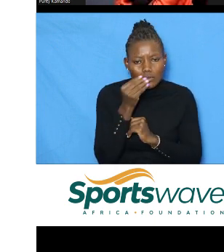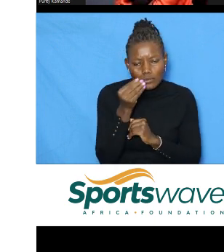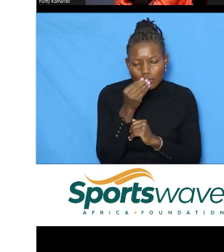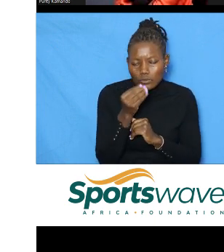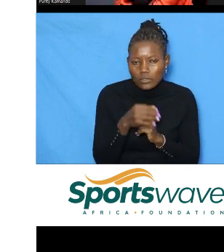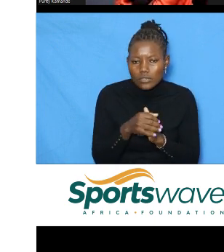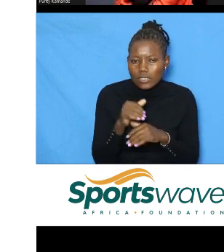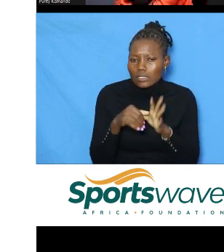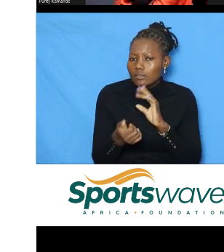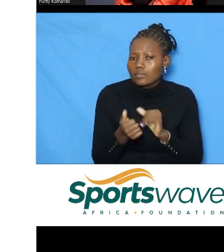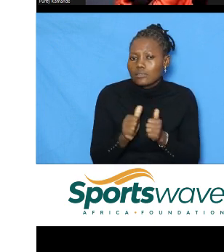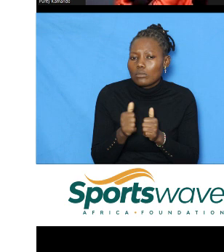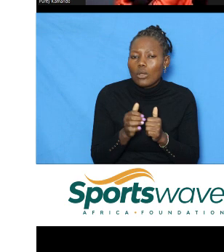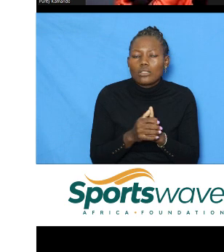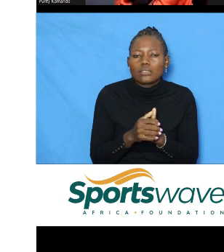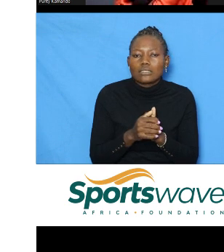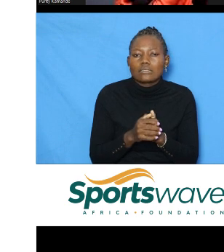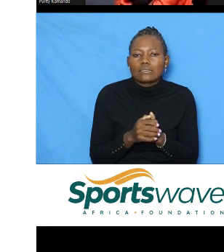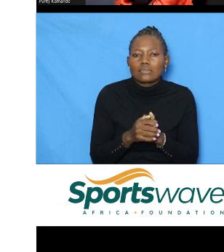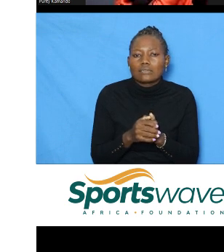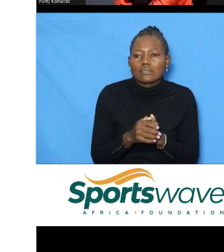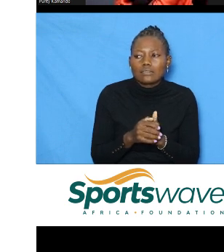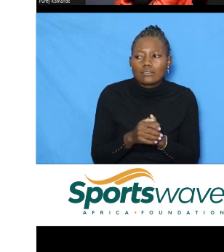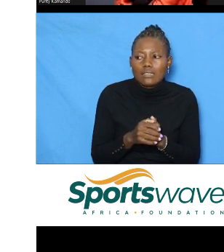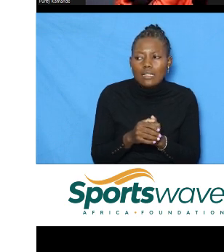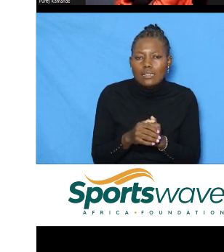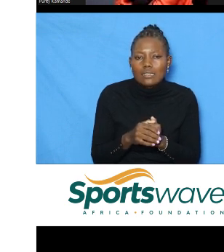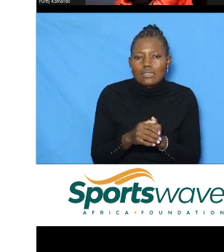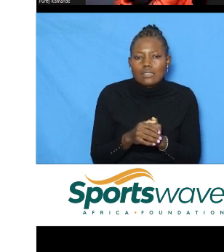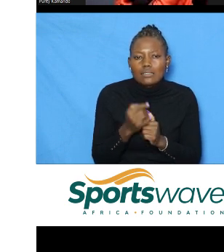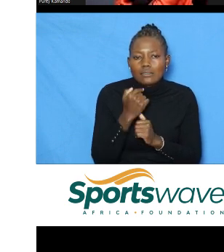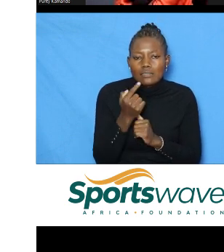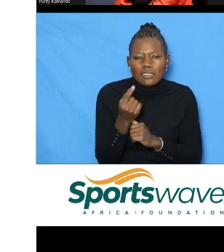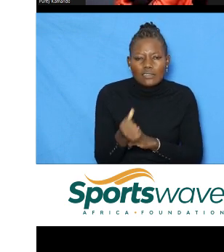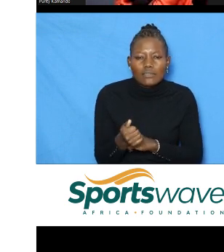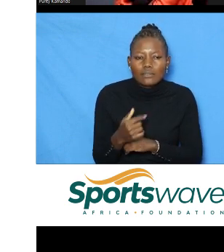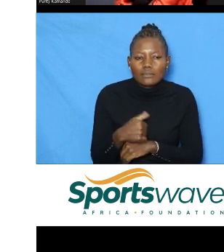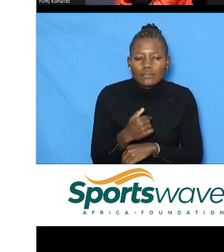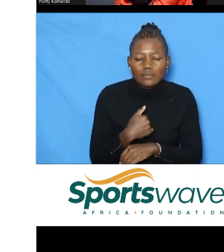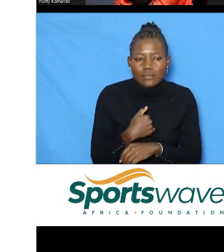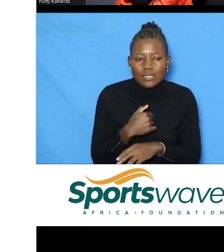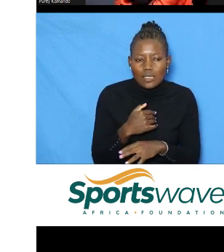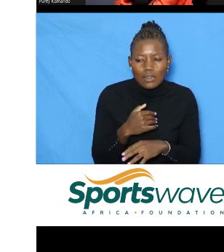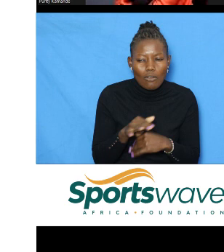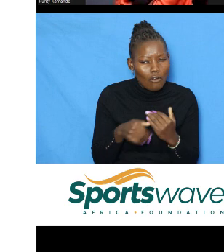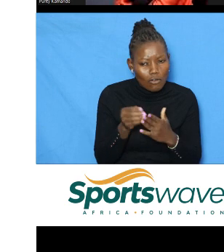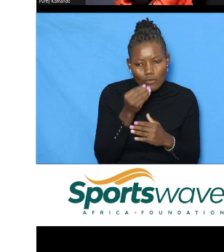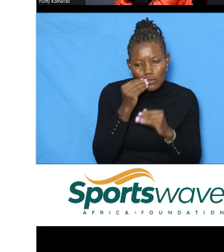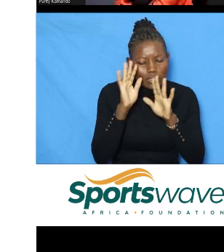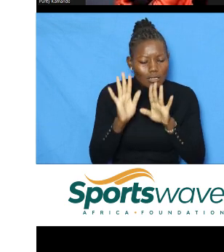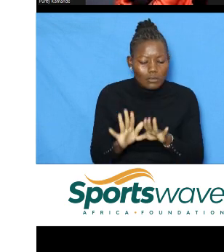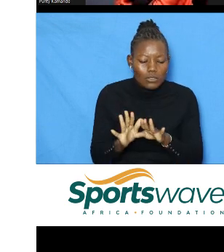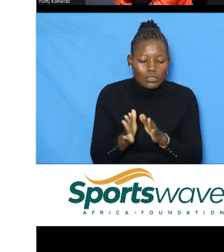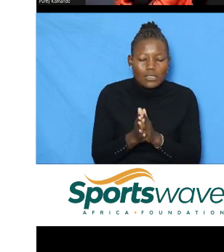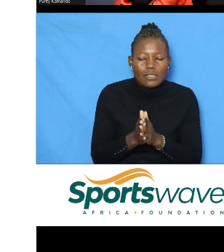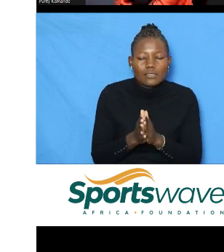to sports, I just narrowed down to a few. We have all nutrients are very important. I just narrowed